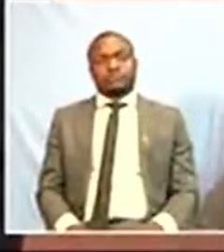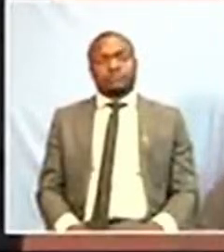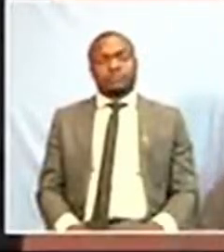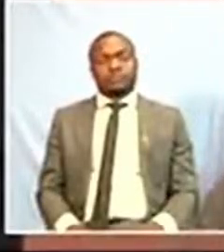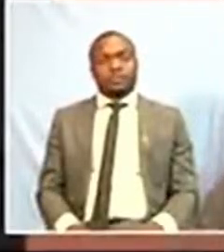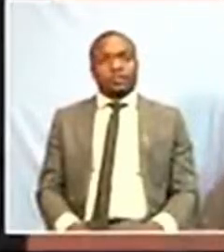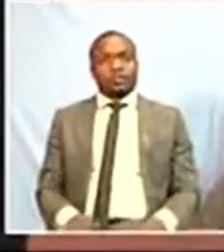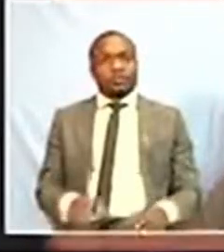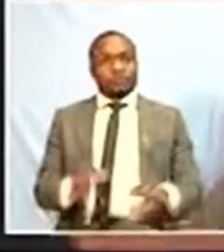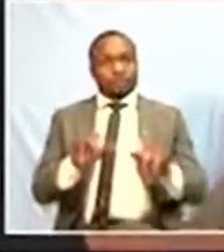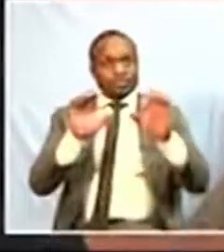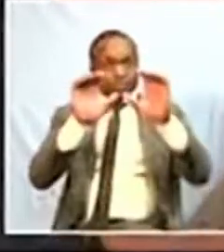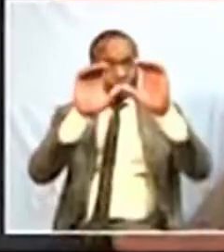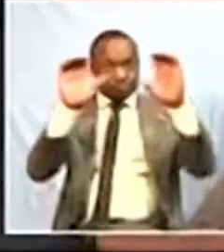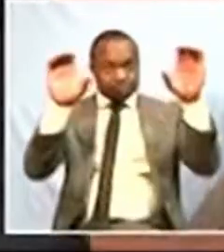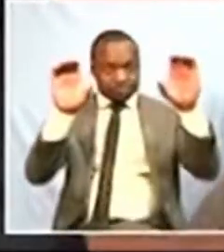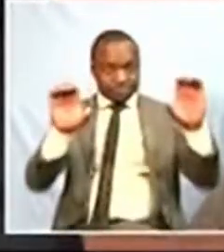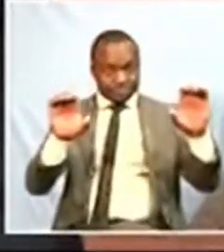certificate